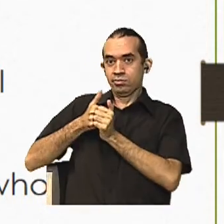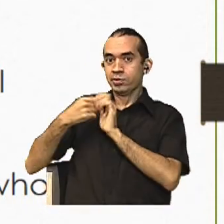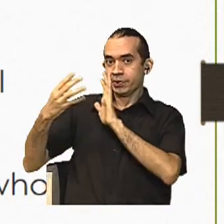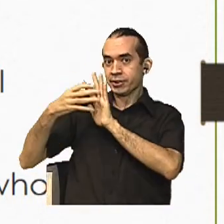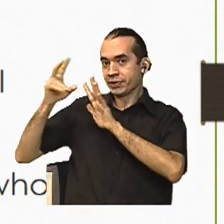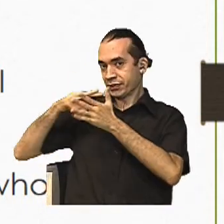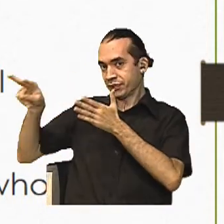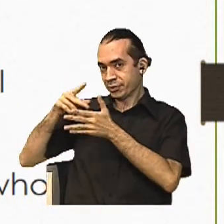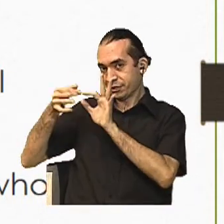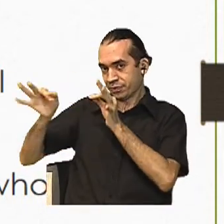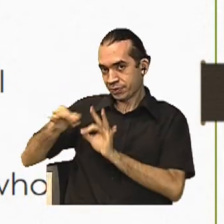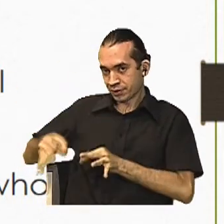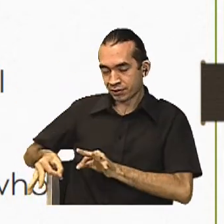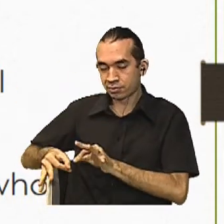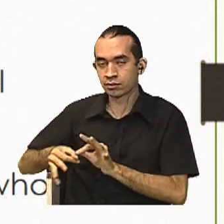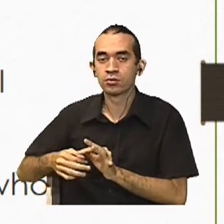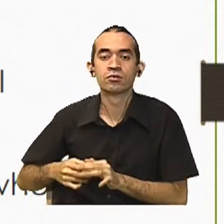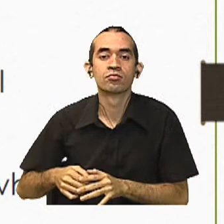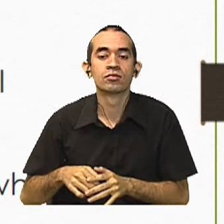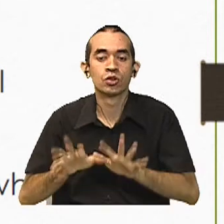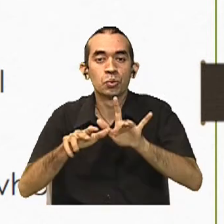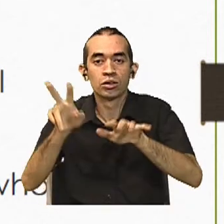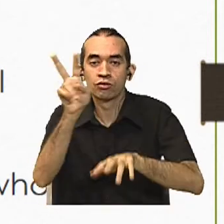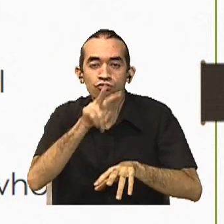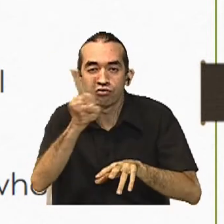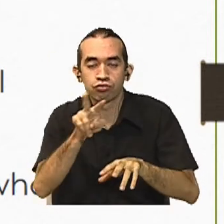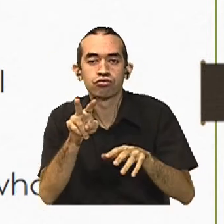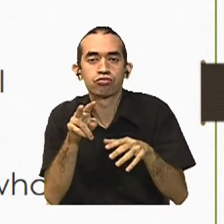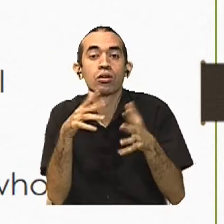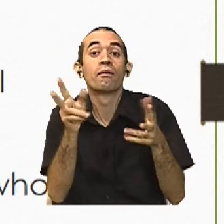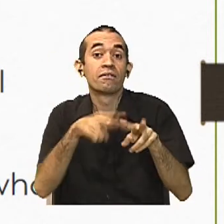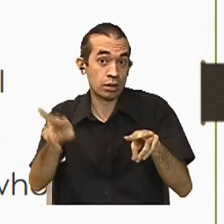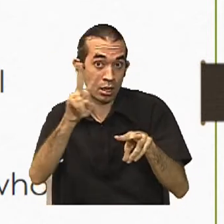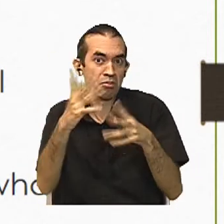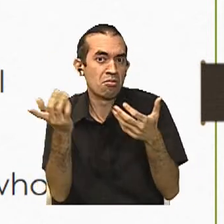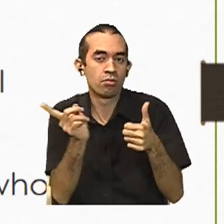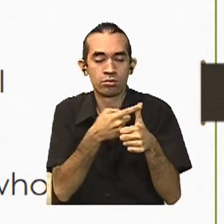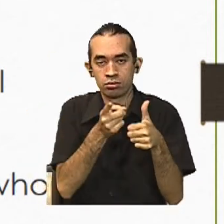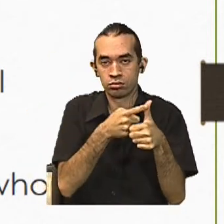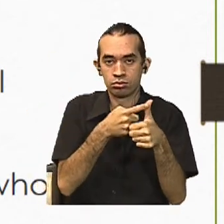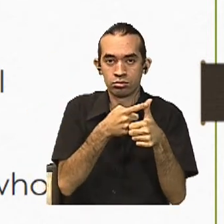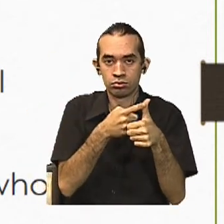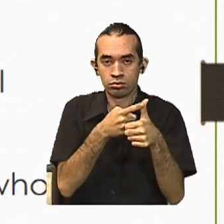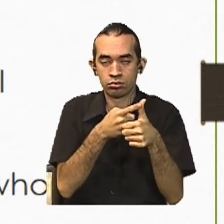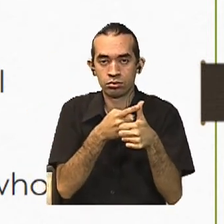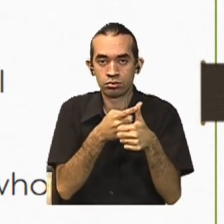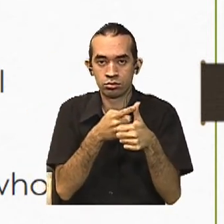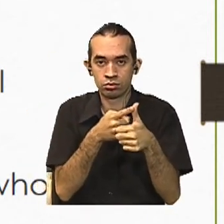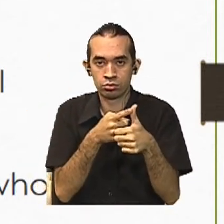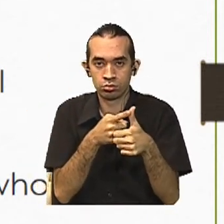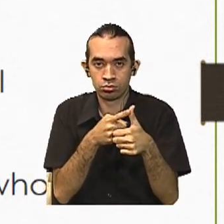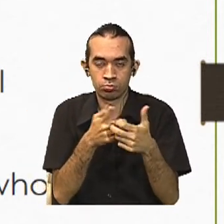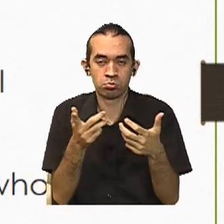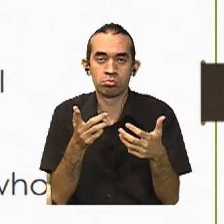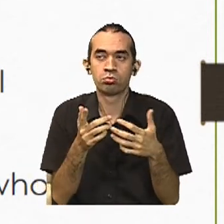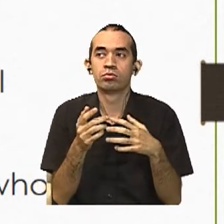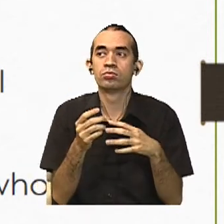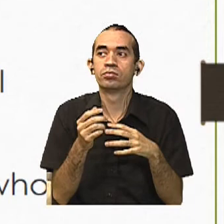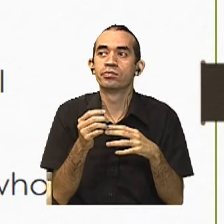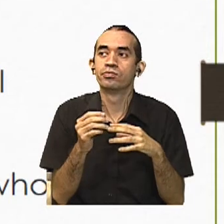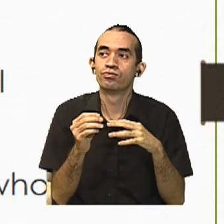is an advantage of lip reading computers? They create particular lip motions,